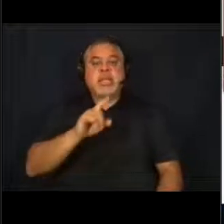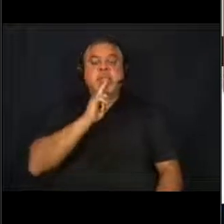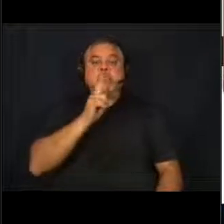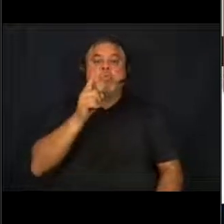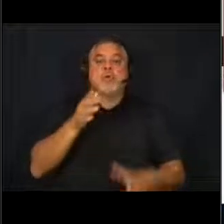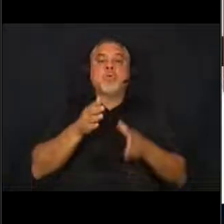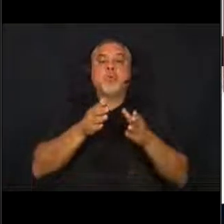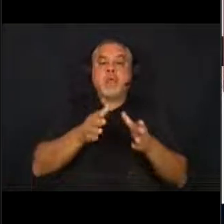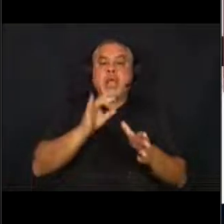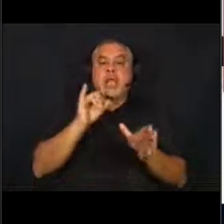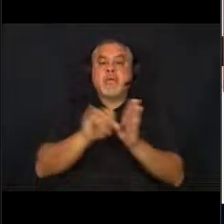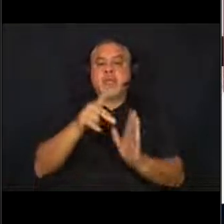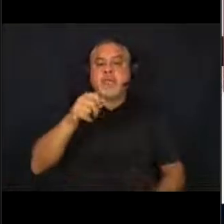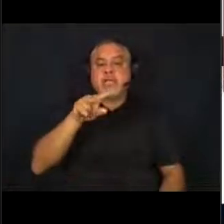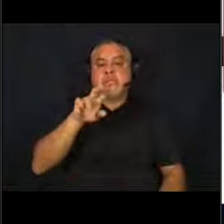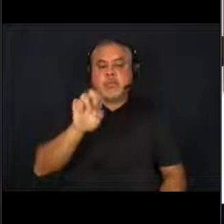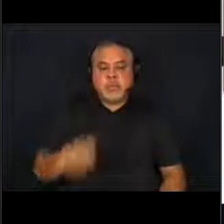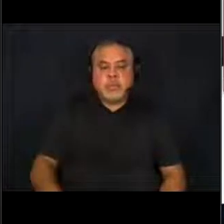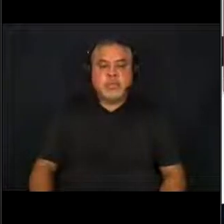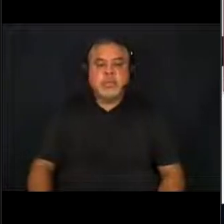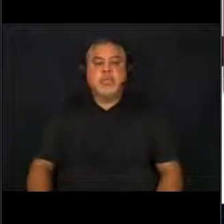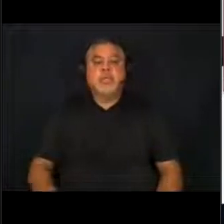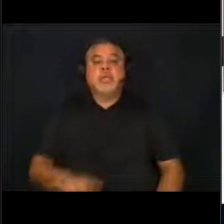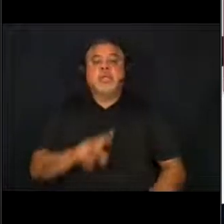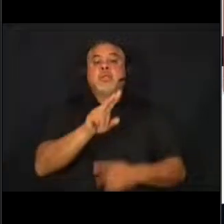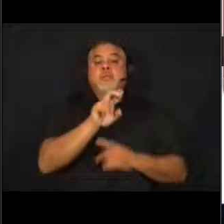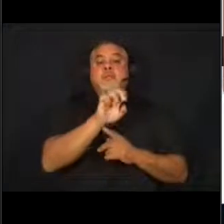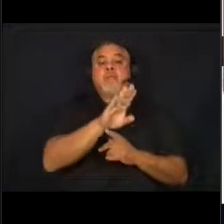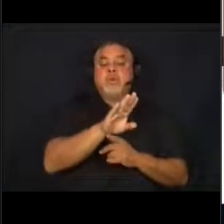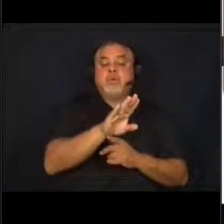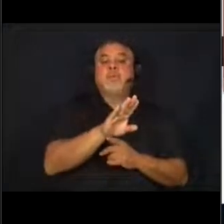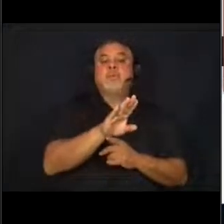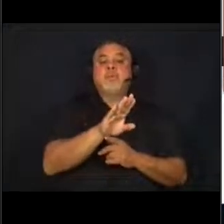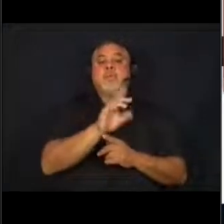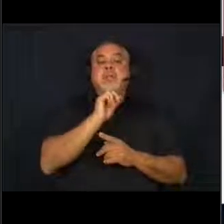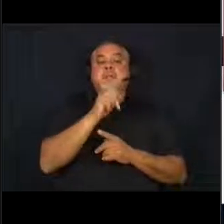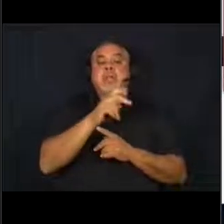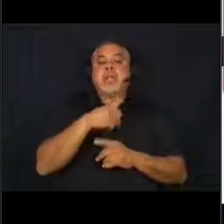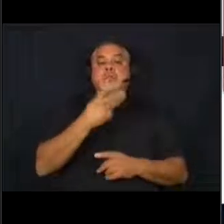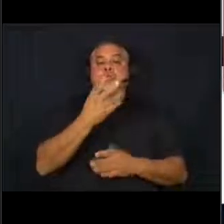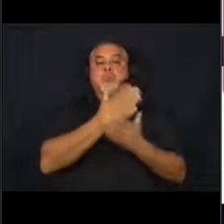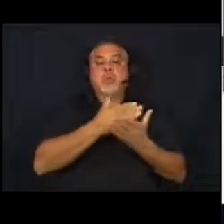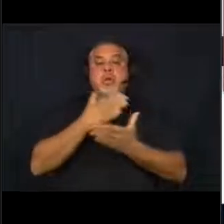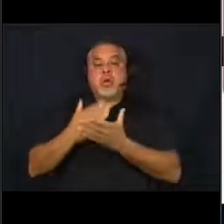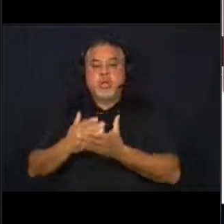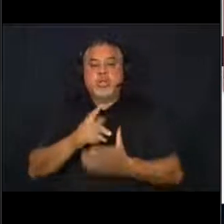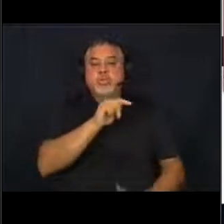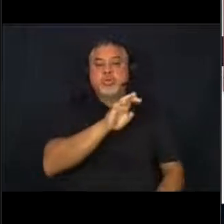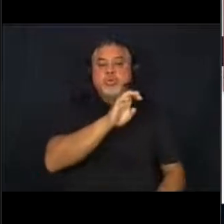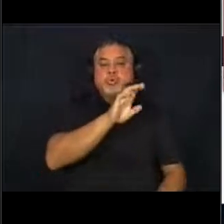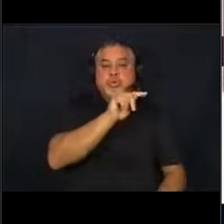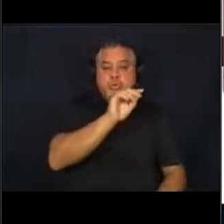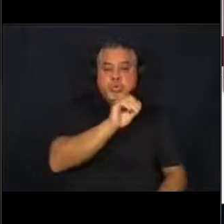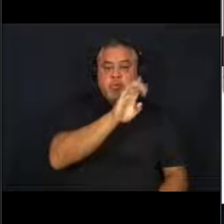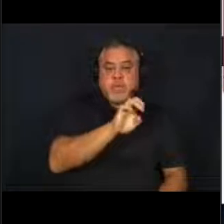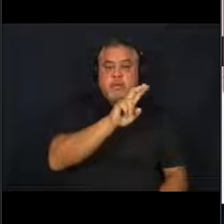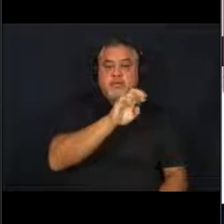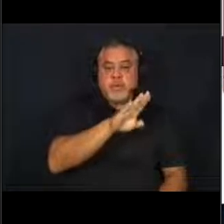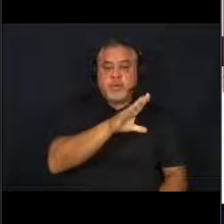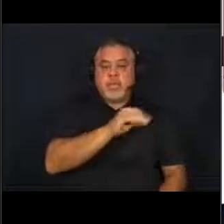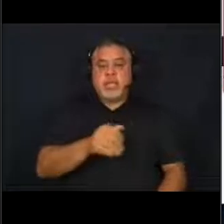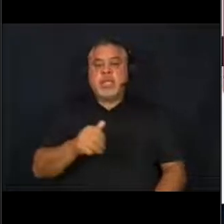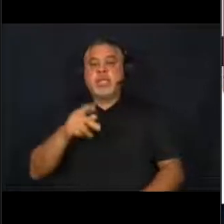to identify passive. And the verb also in passive has two parts, a to be verb and the past participle